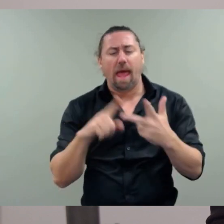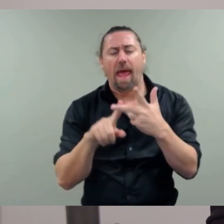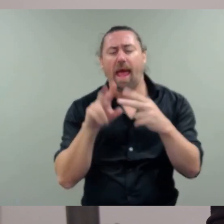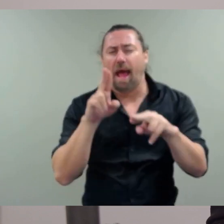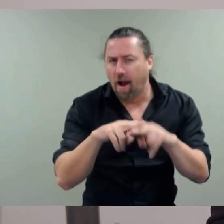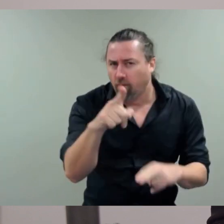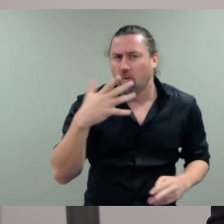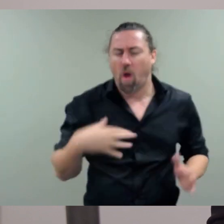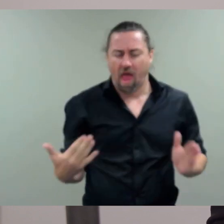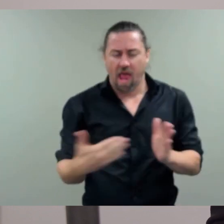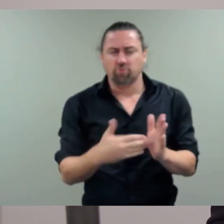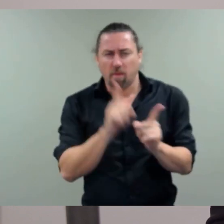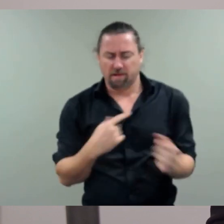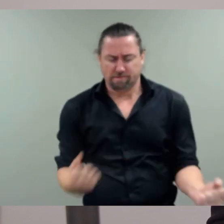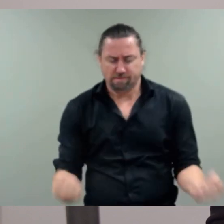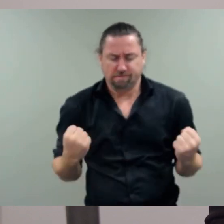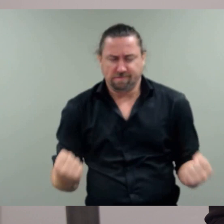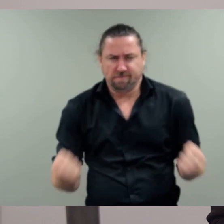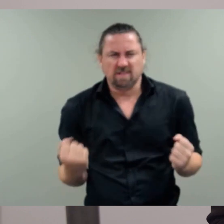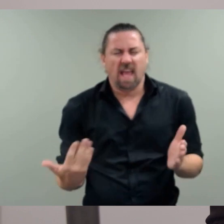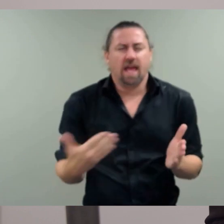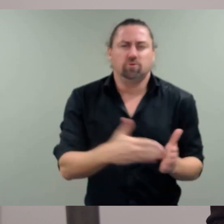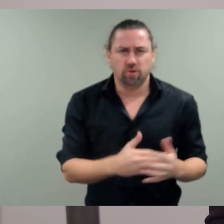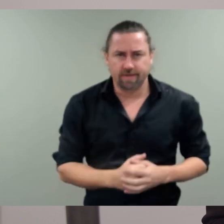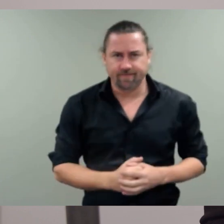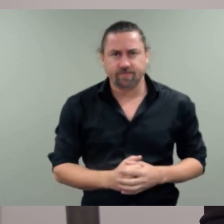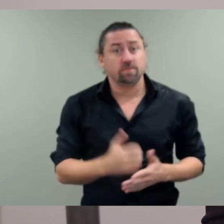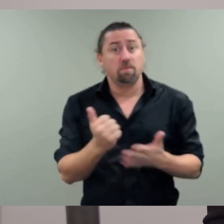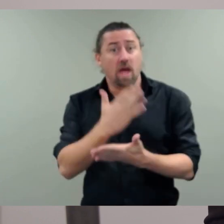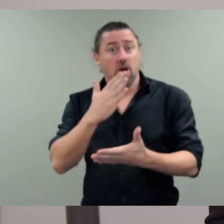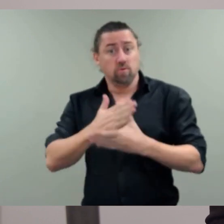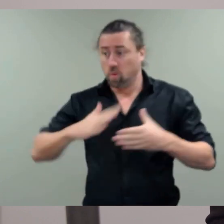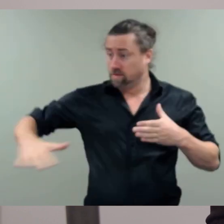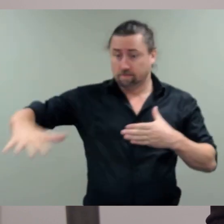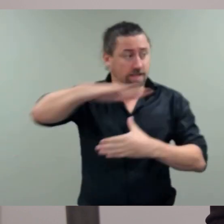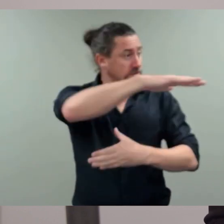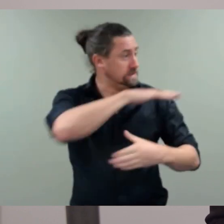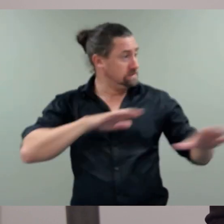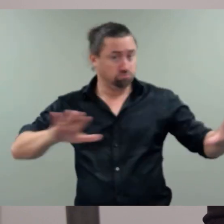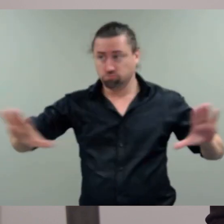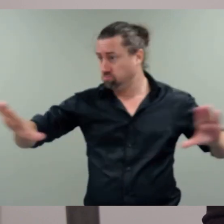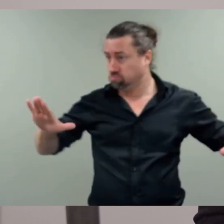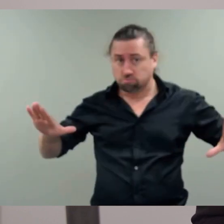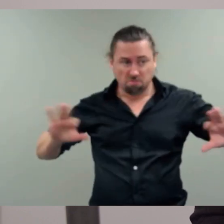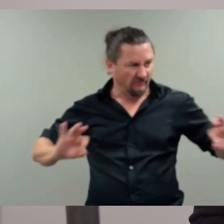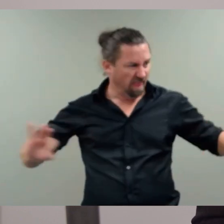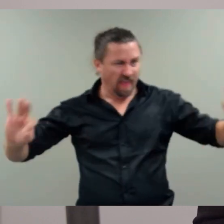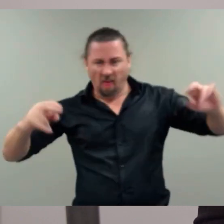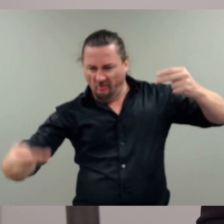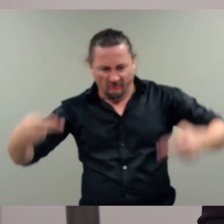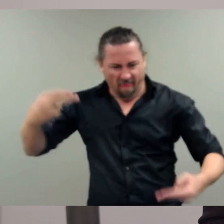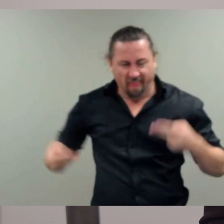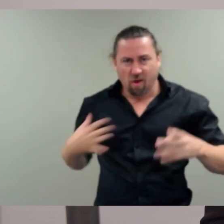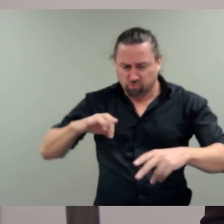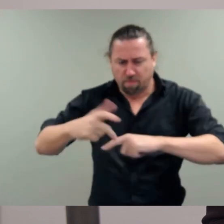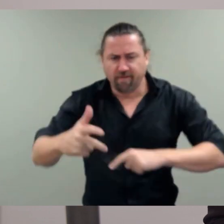a little bit of resistance to the exercise. Ensure that the space around you where you're performing these exercises is clear of